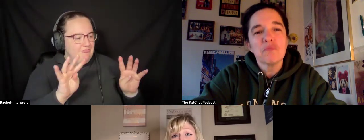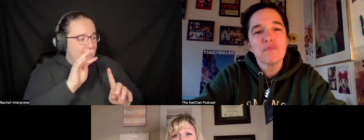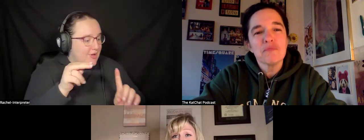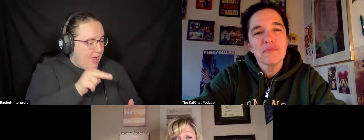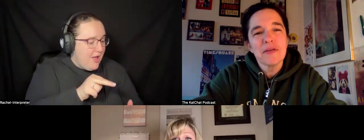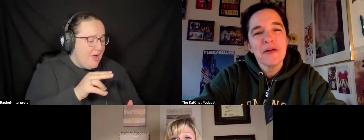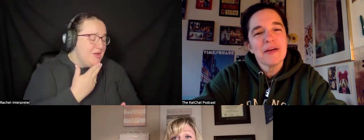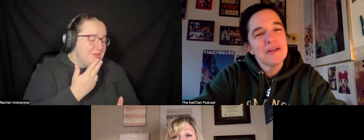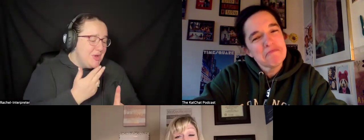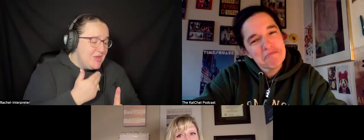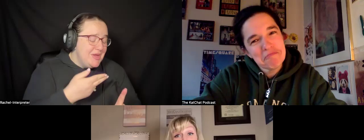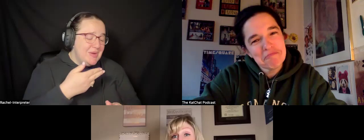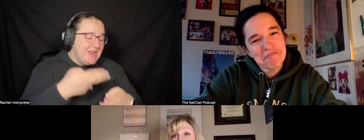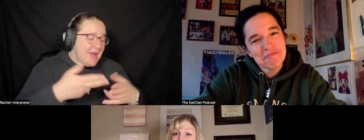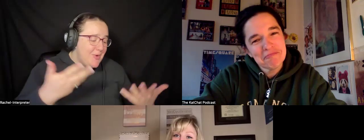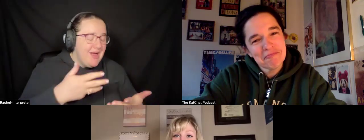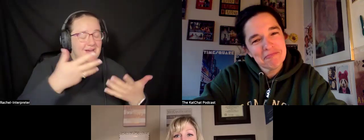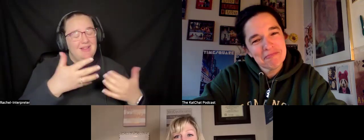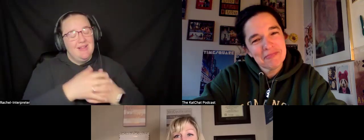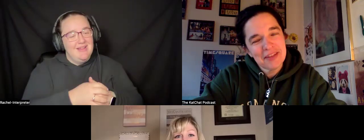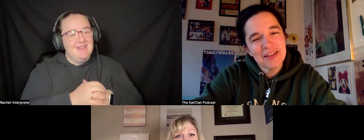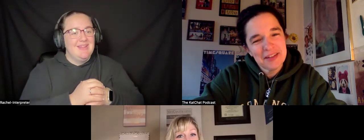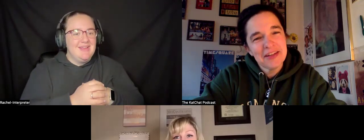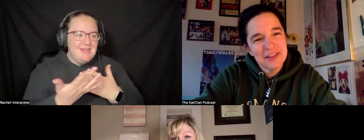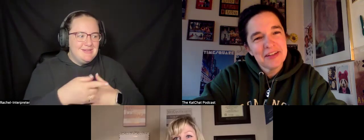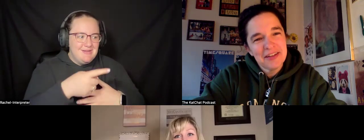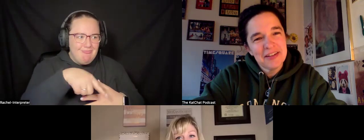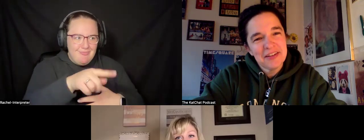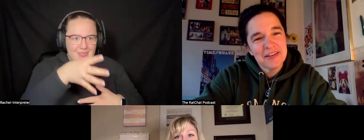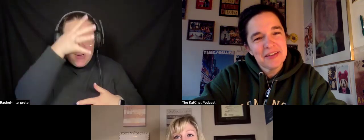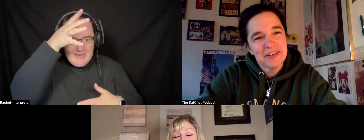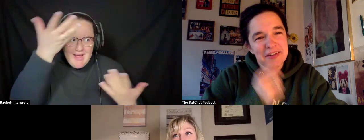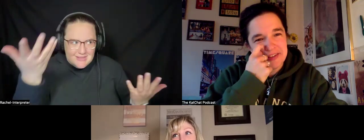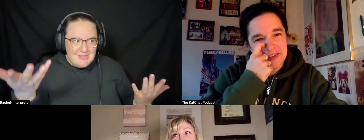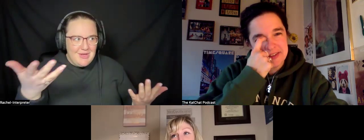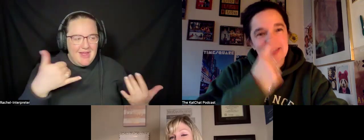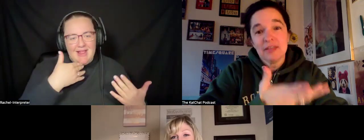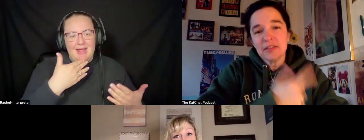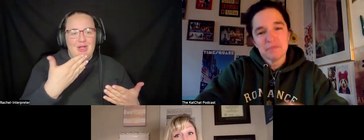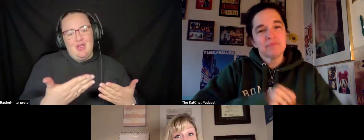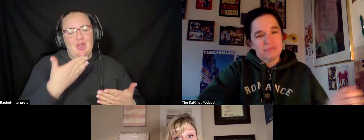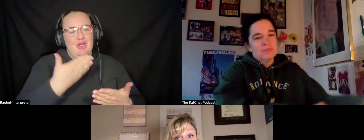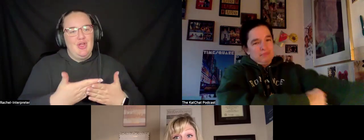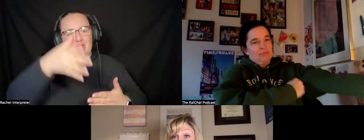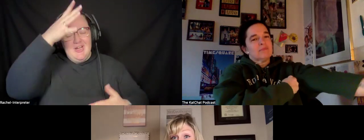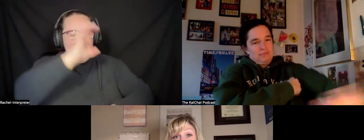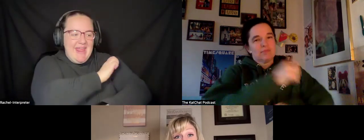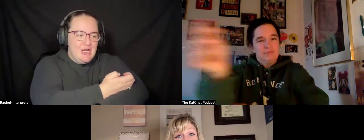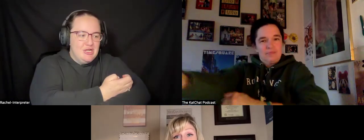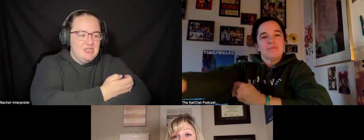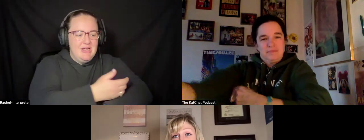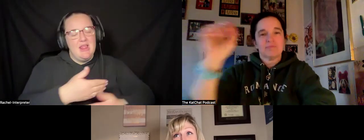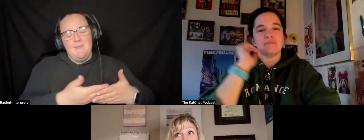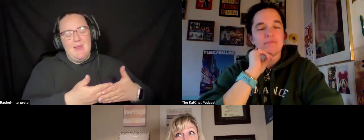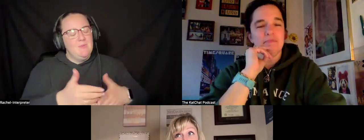so cute. What's his name? And like we're like, because they're like their dads, and so they kind of had the good dad energy and made him feel very comfortable. Because especially